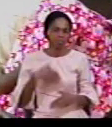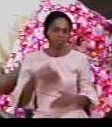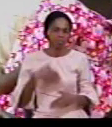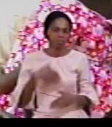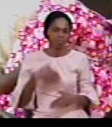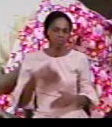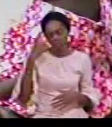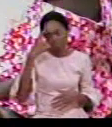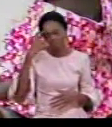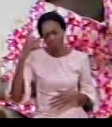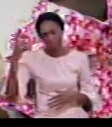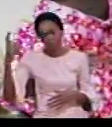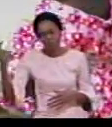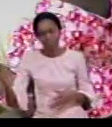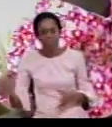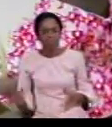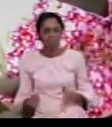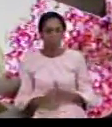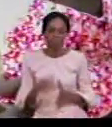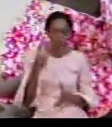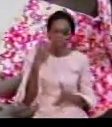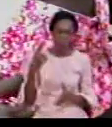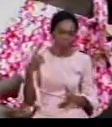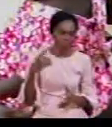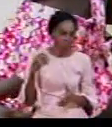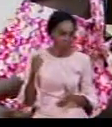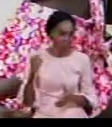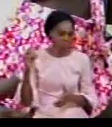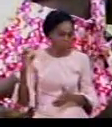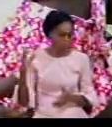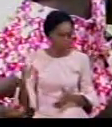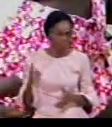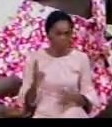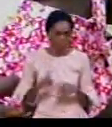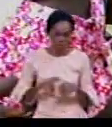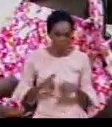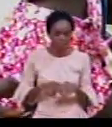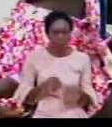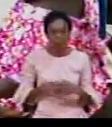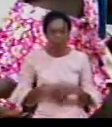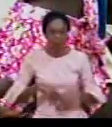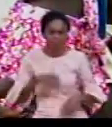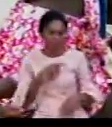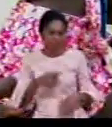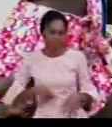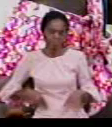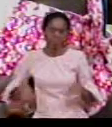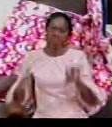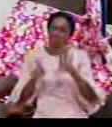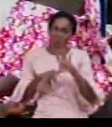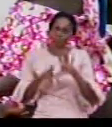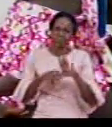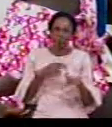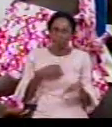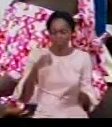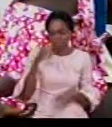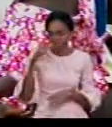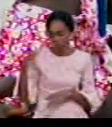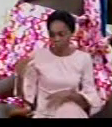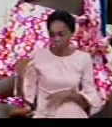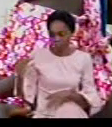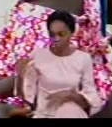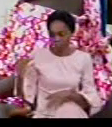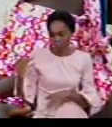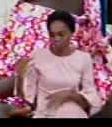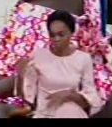GS sitting down on the seats of a royal chair. I was standing one side. He was